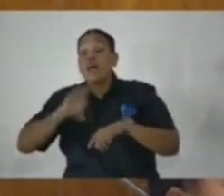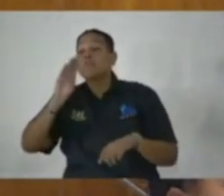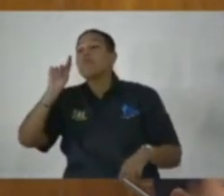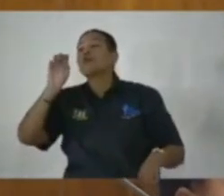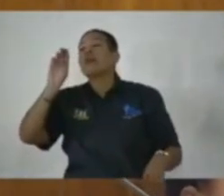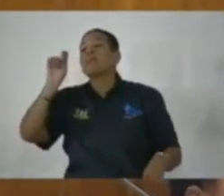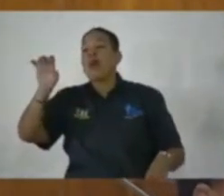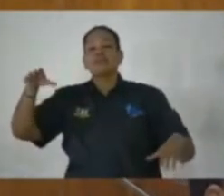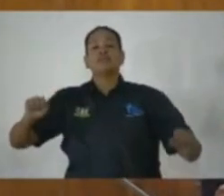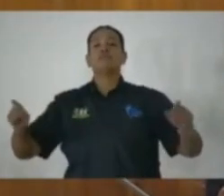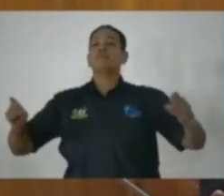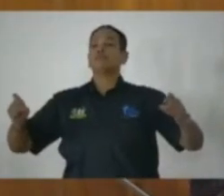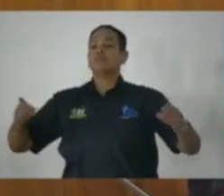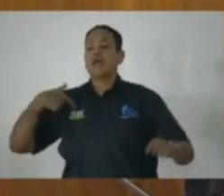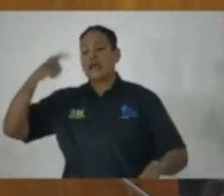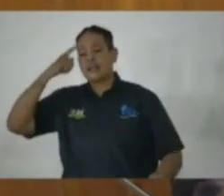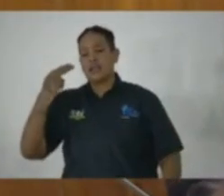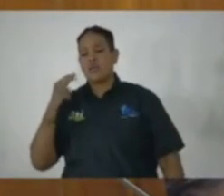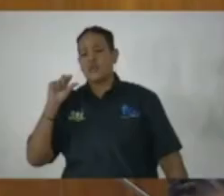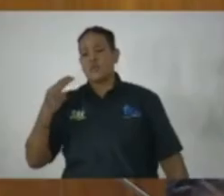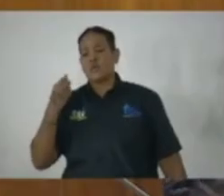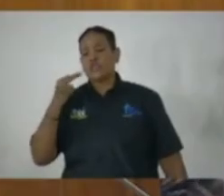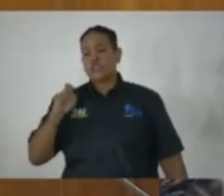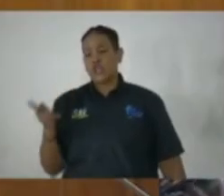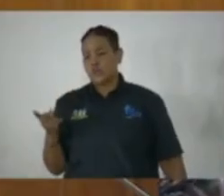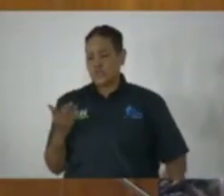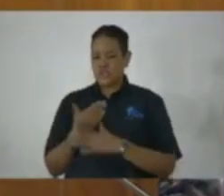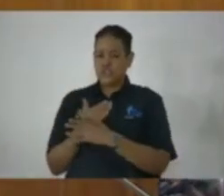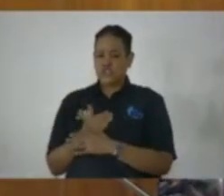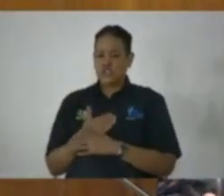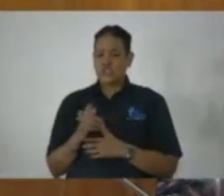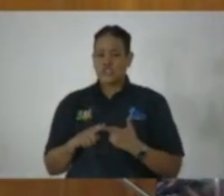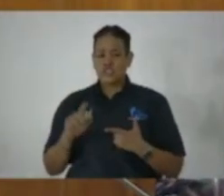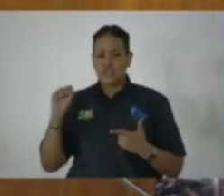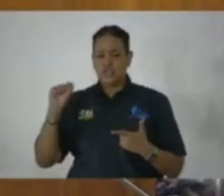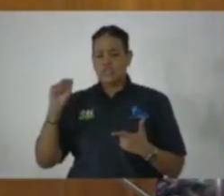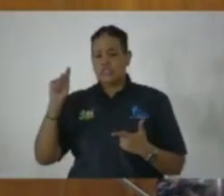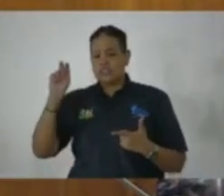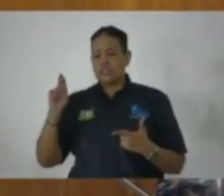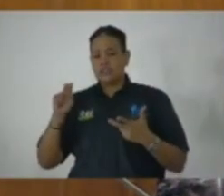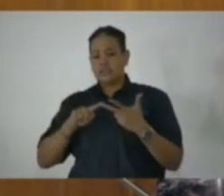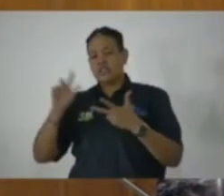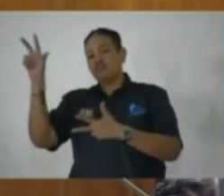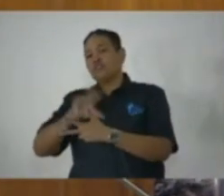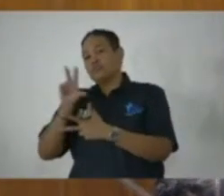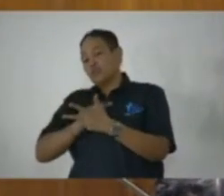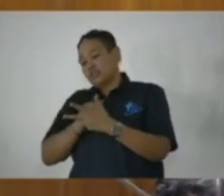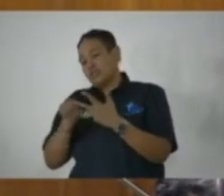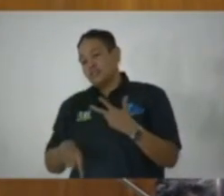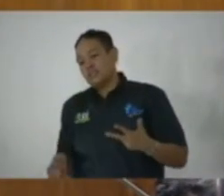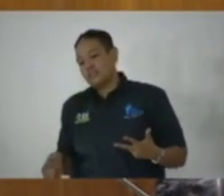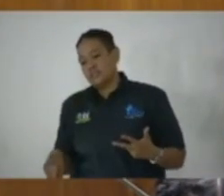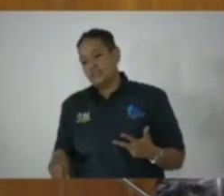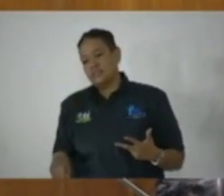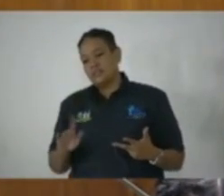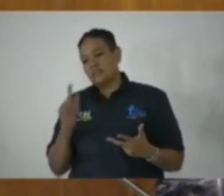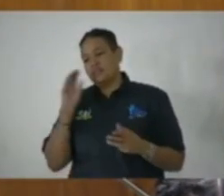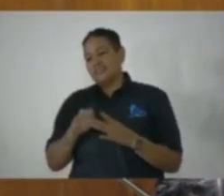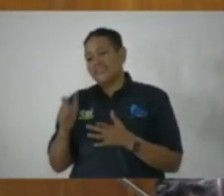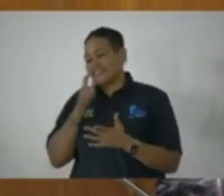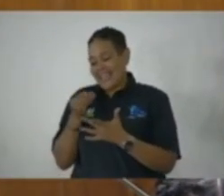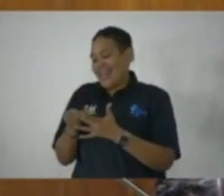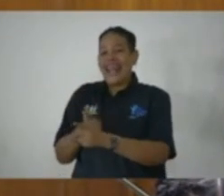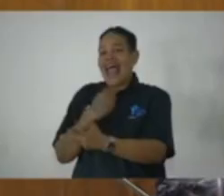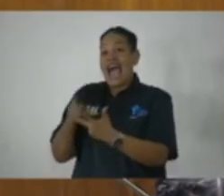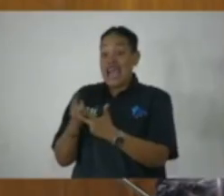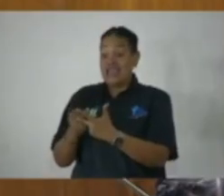term, and I think you shared that term. Sangster got a piece of it. So now I'll give it because it's not so good.